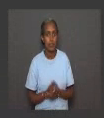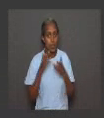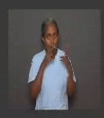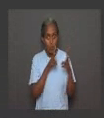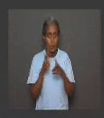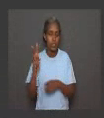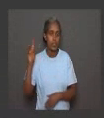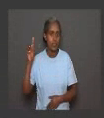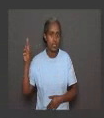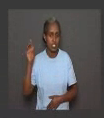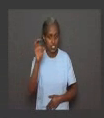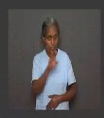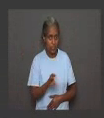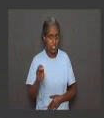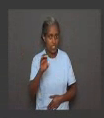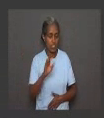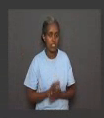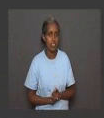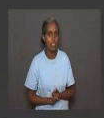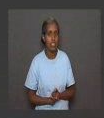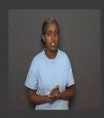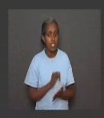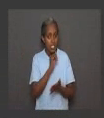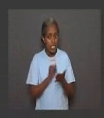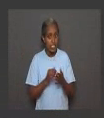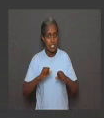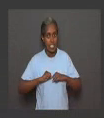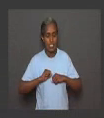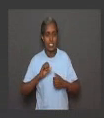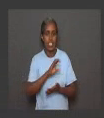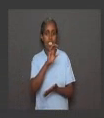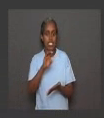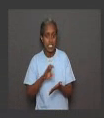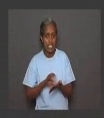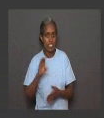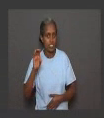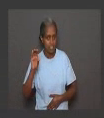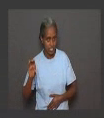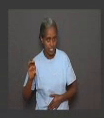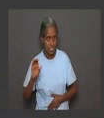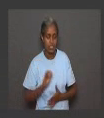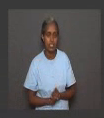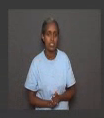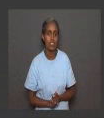Observe this circle. It has a center at C.